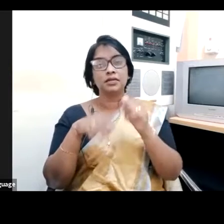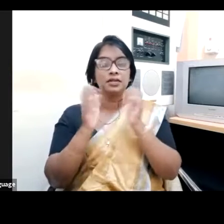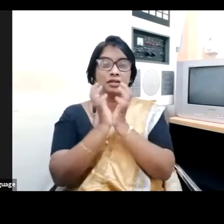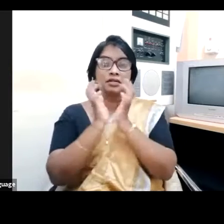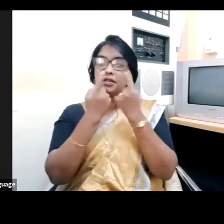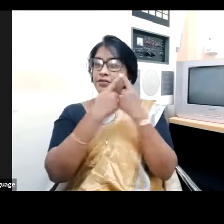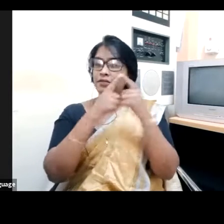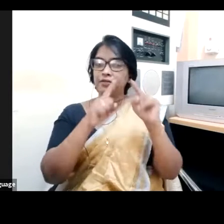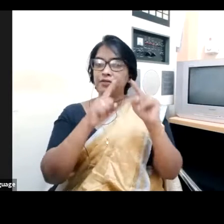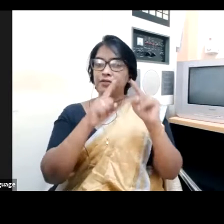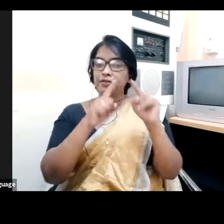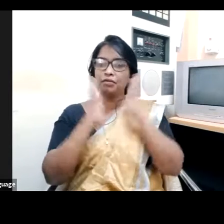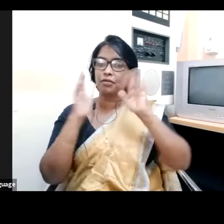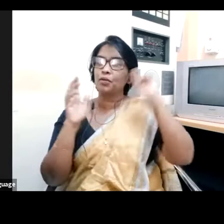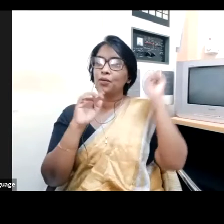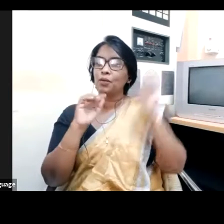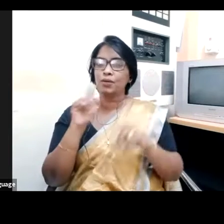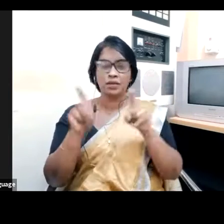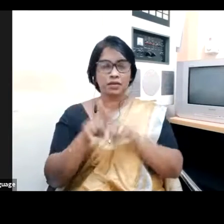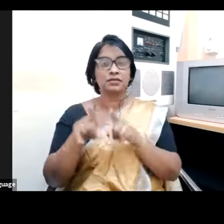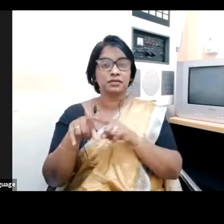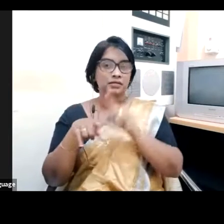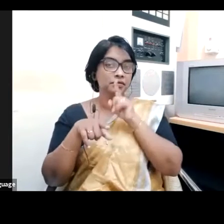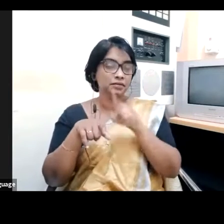and also to,